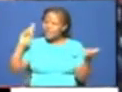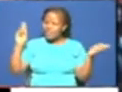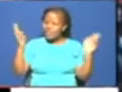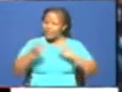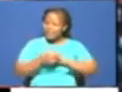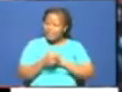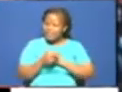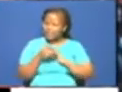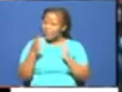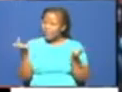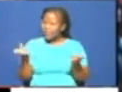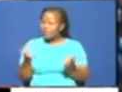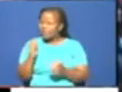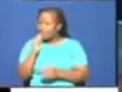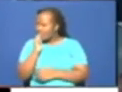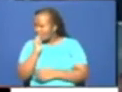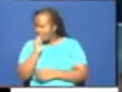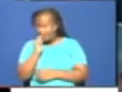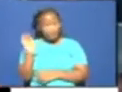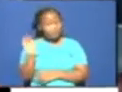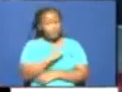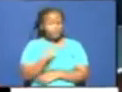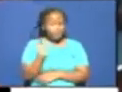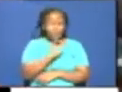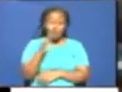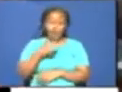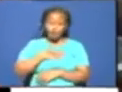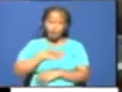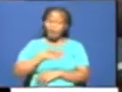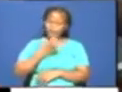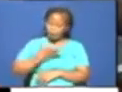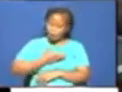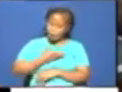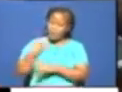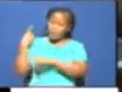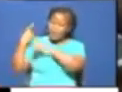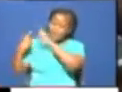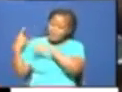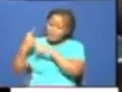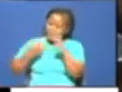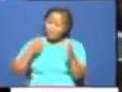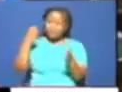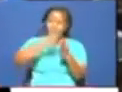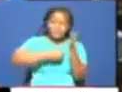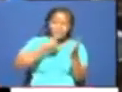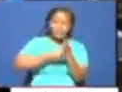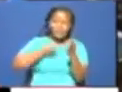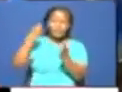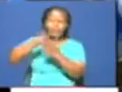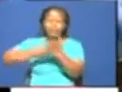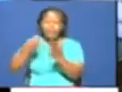regretful of my own experience in the fight for a liberated Kenya.